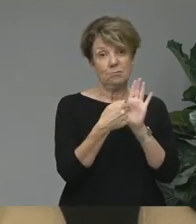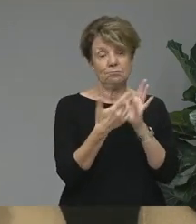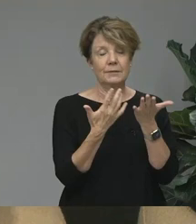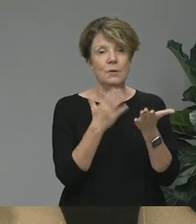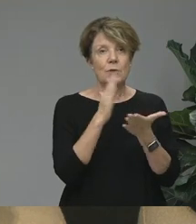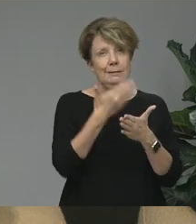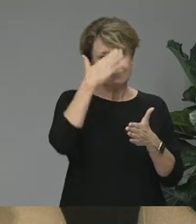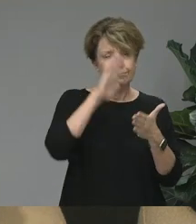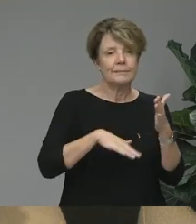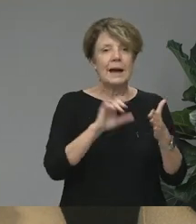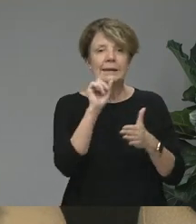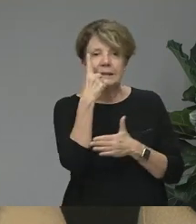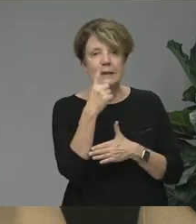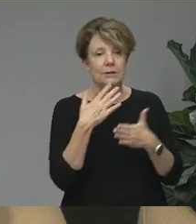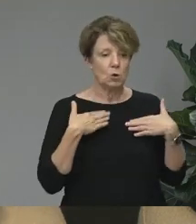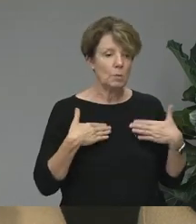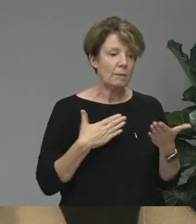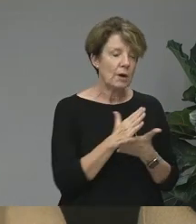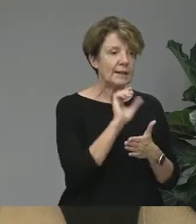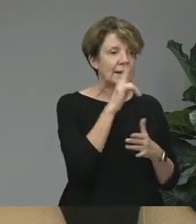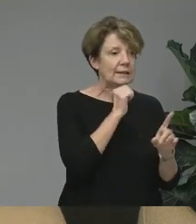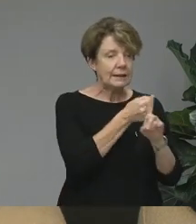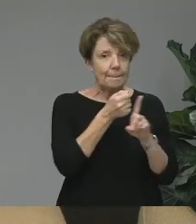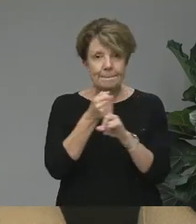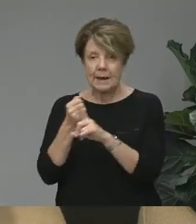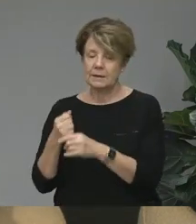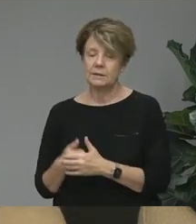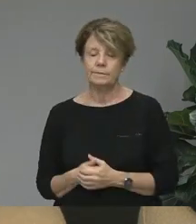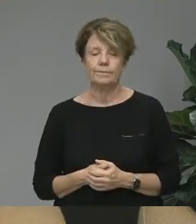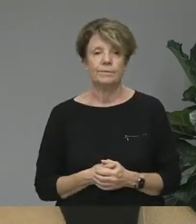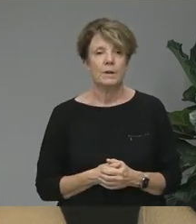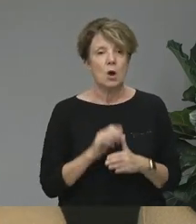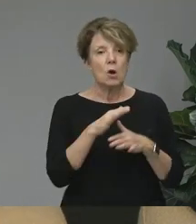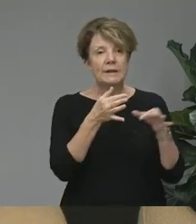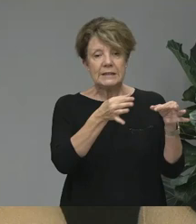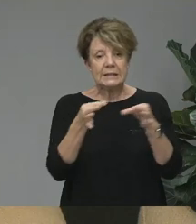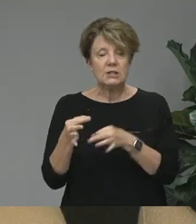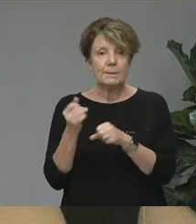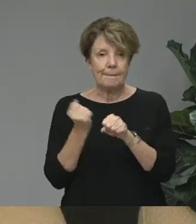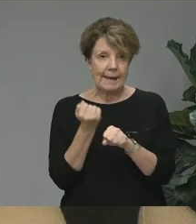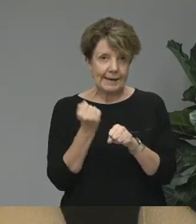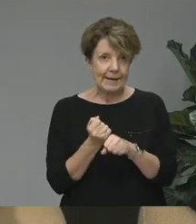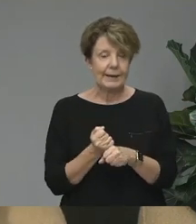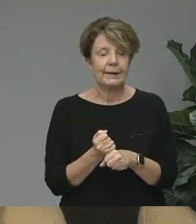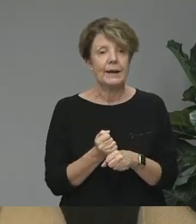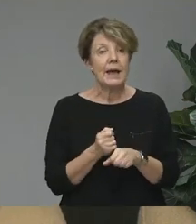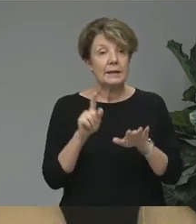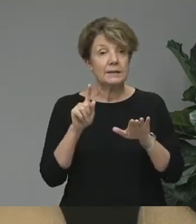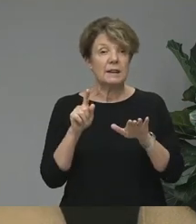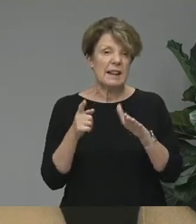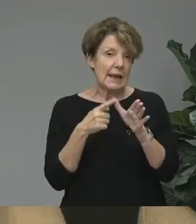but understands the implications and their impact in relation to decision-making as a tribunal